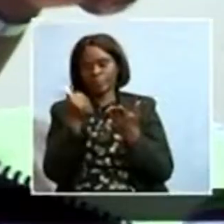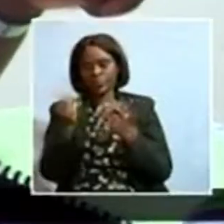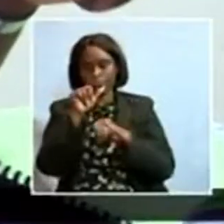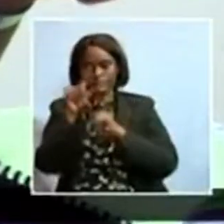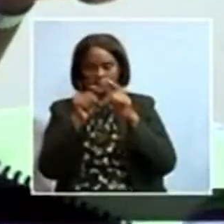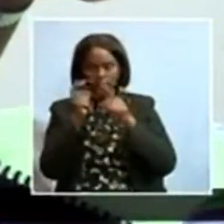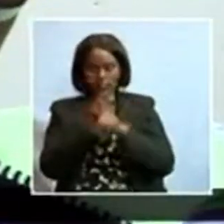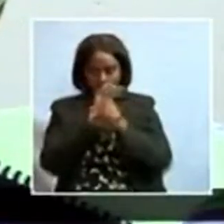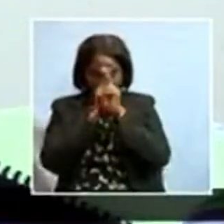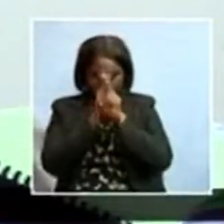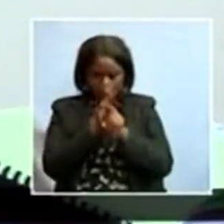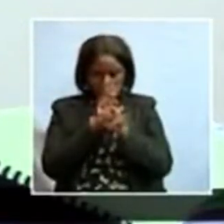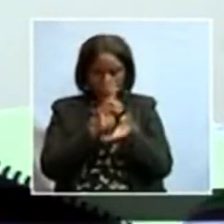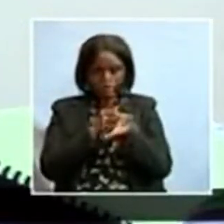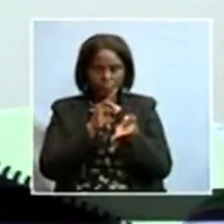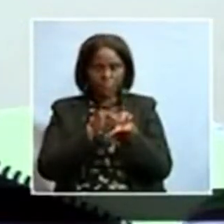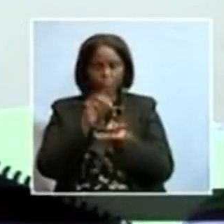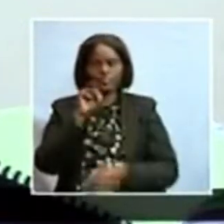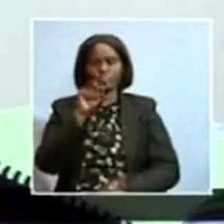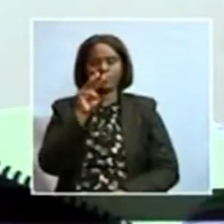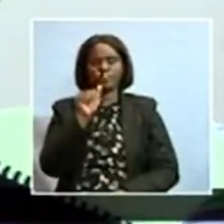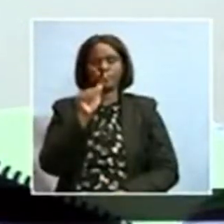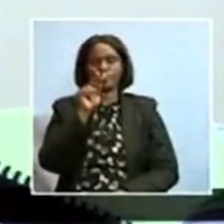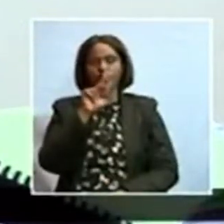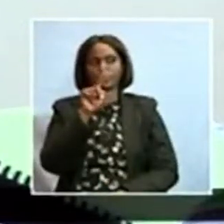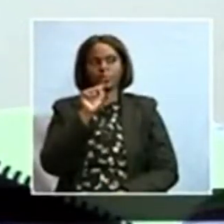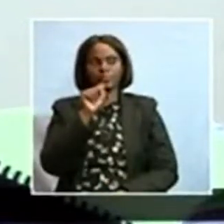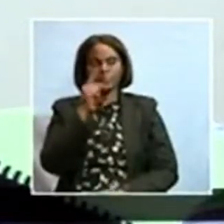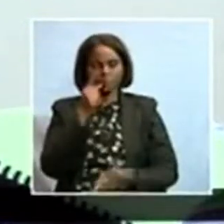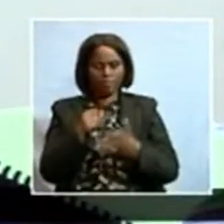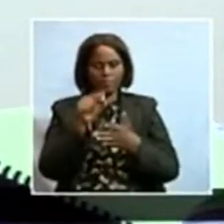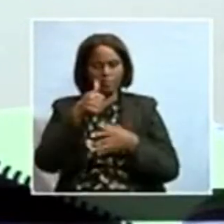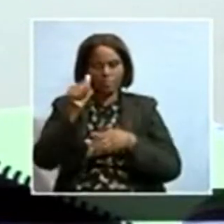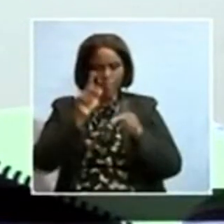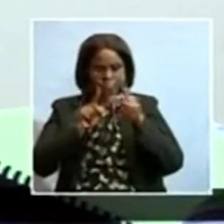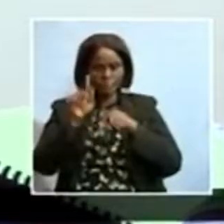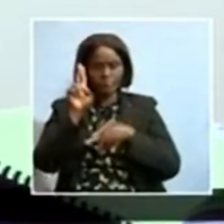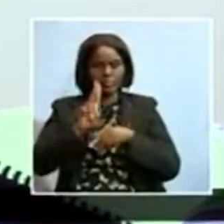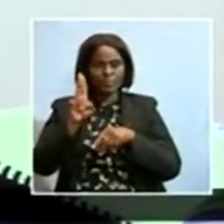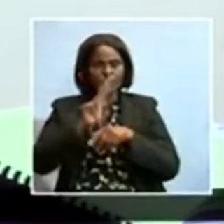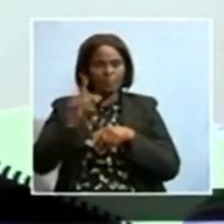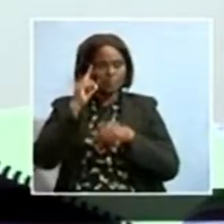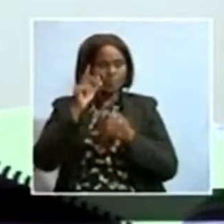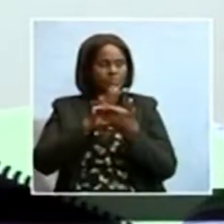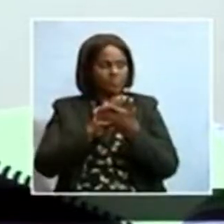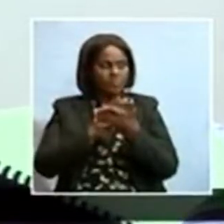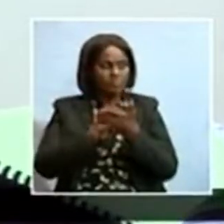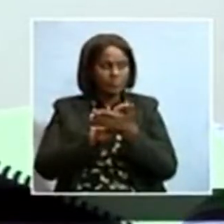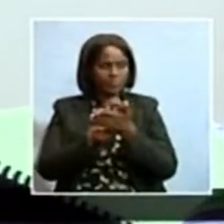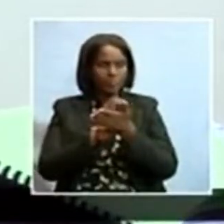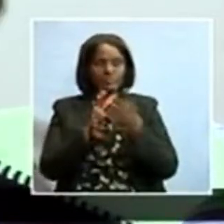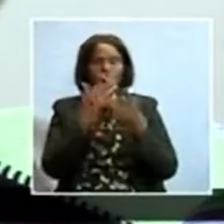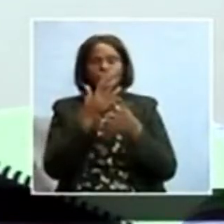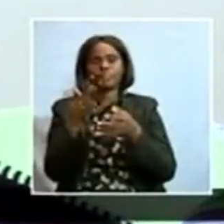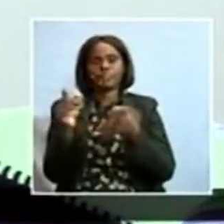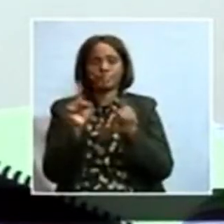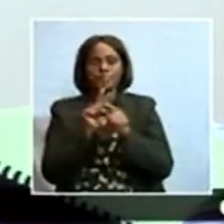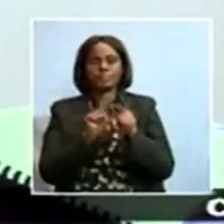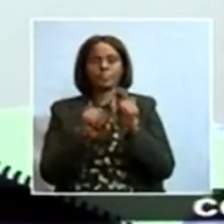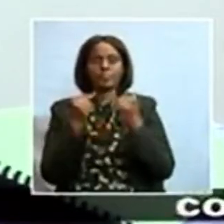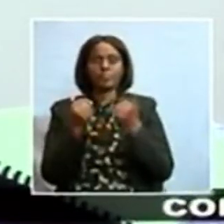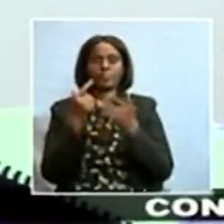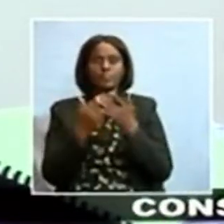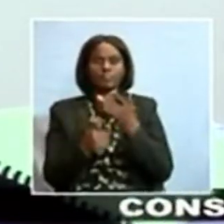from Honorable Dr. Mwense is, what are the people using for sanitation facilities currently?